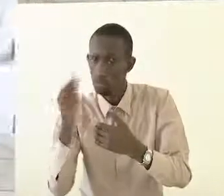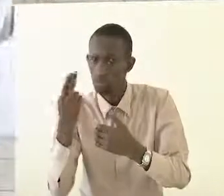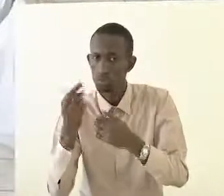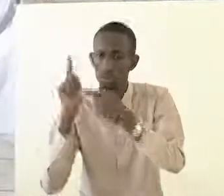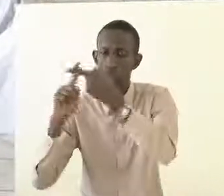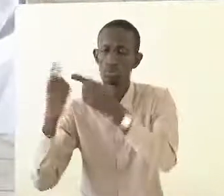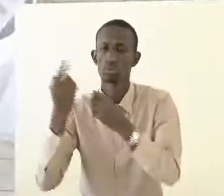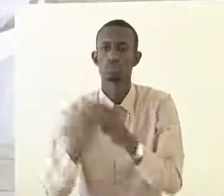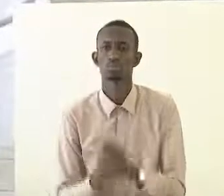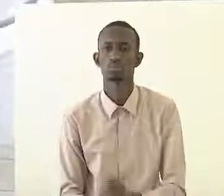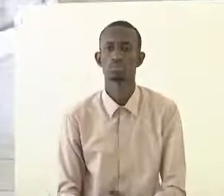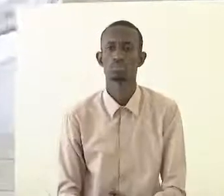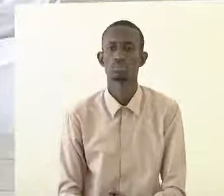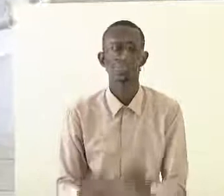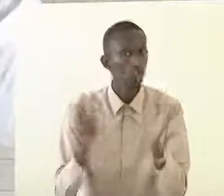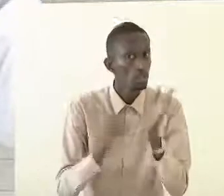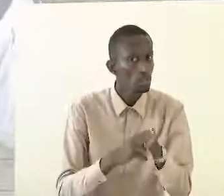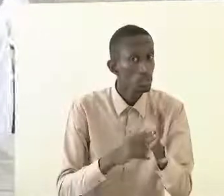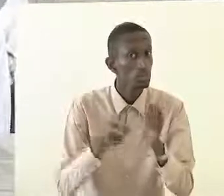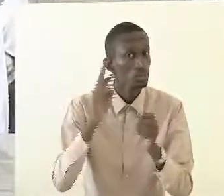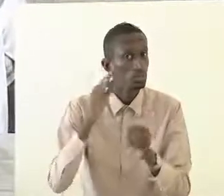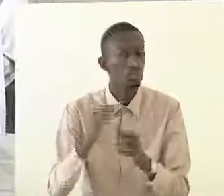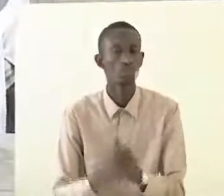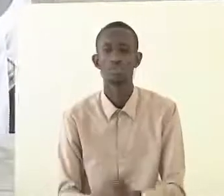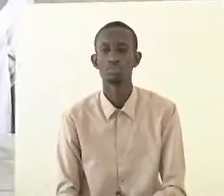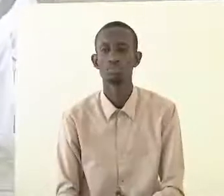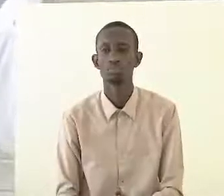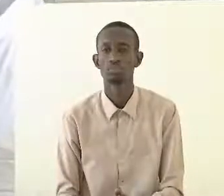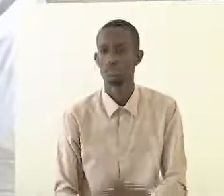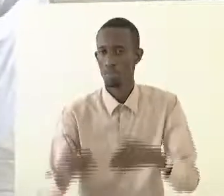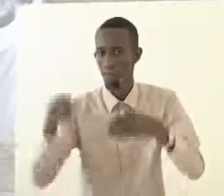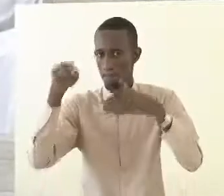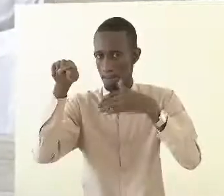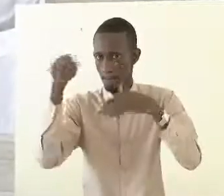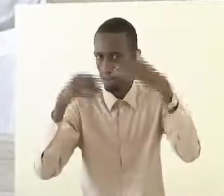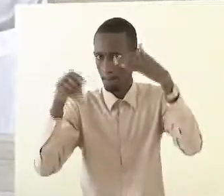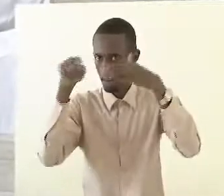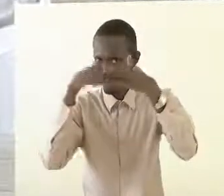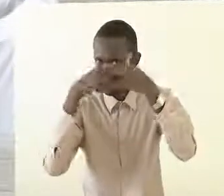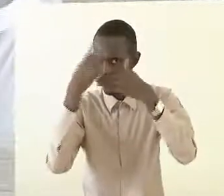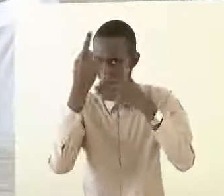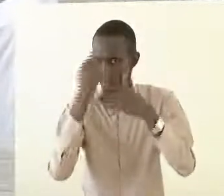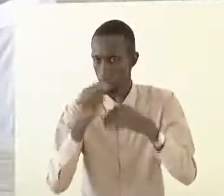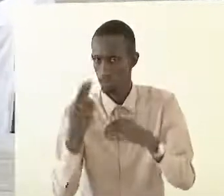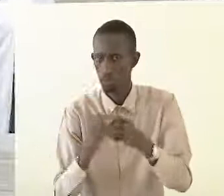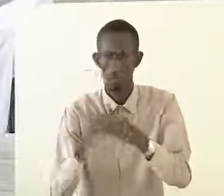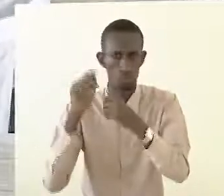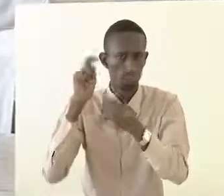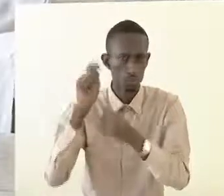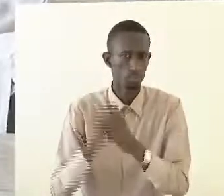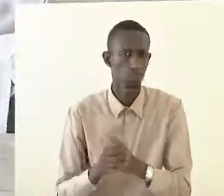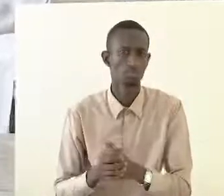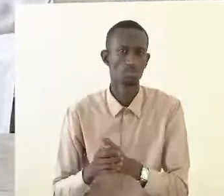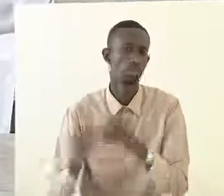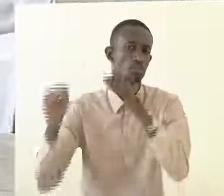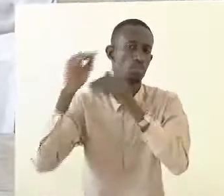plus c. The answer would be nega half T power, that's a half, yes, because this